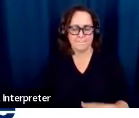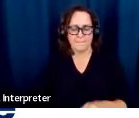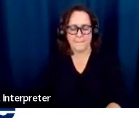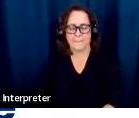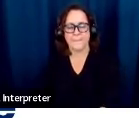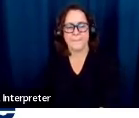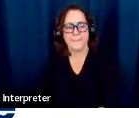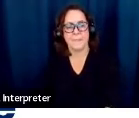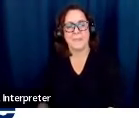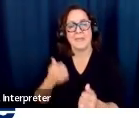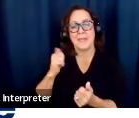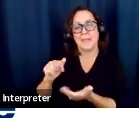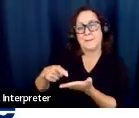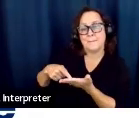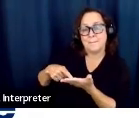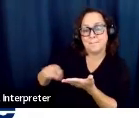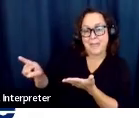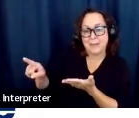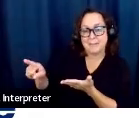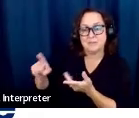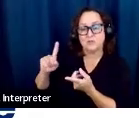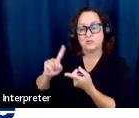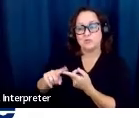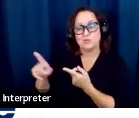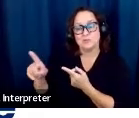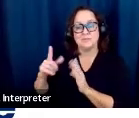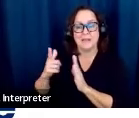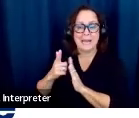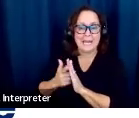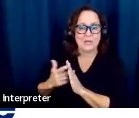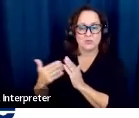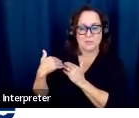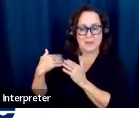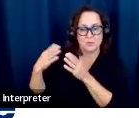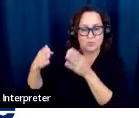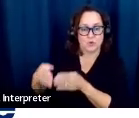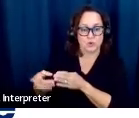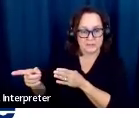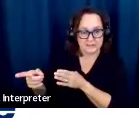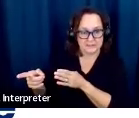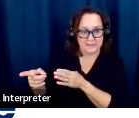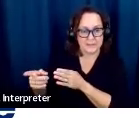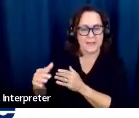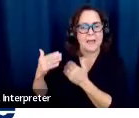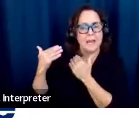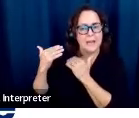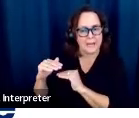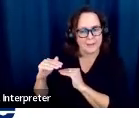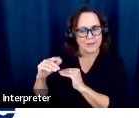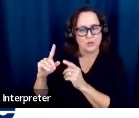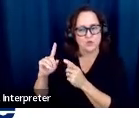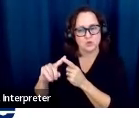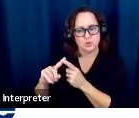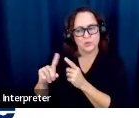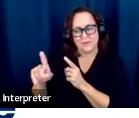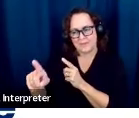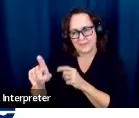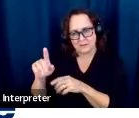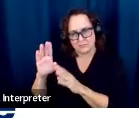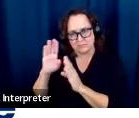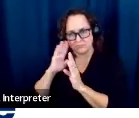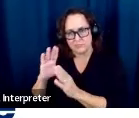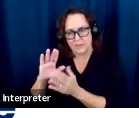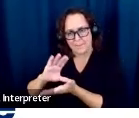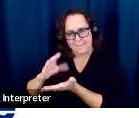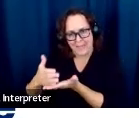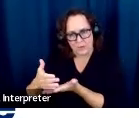Any payments made to legally responsible individuals or relatives for providing services are limited to the scope, duration, and amount